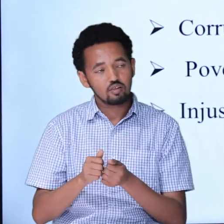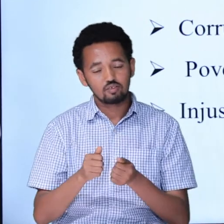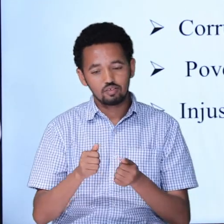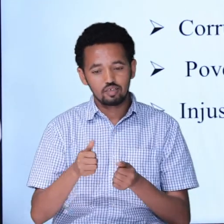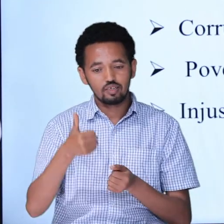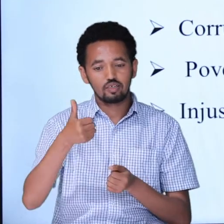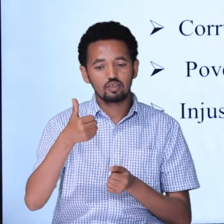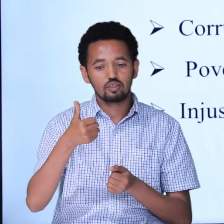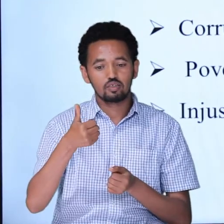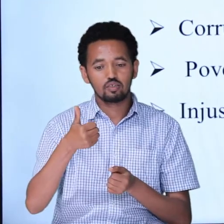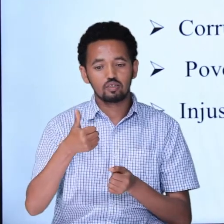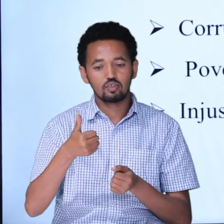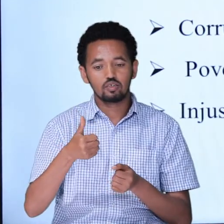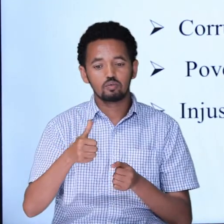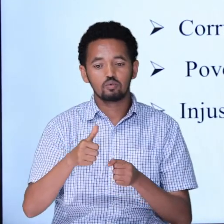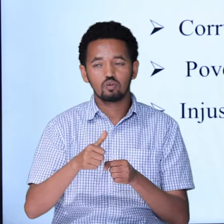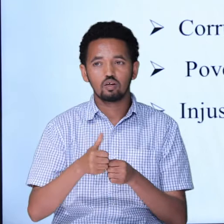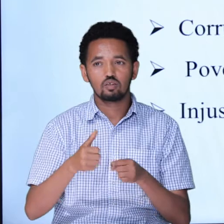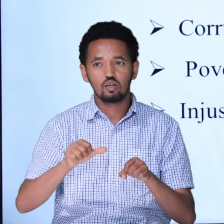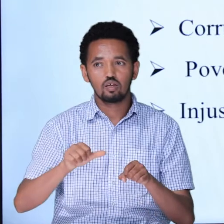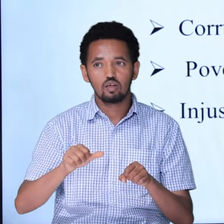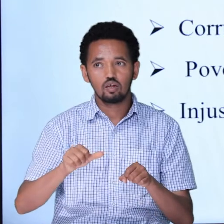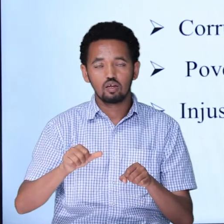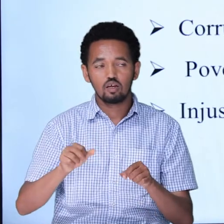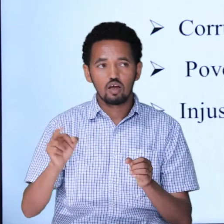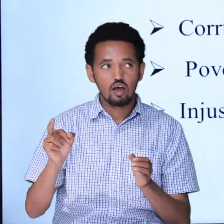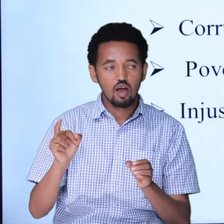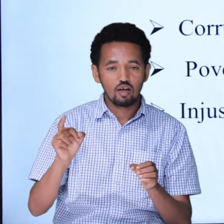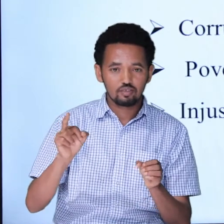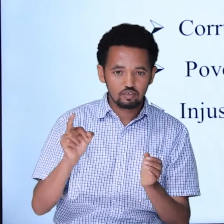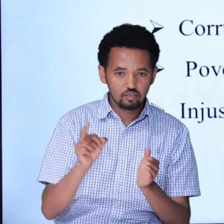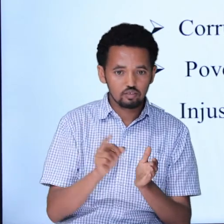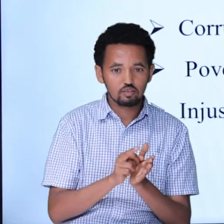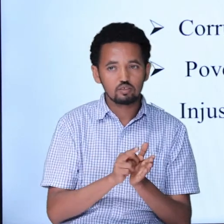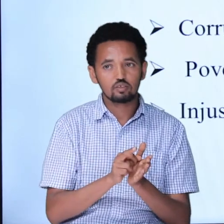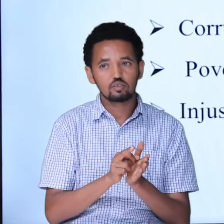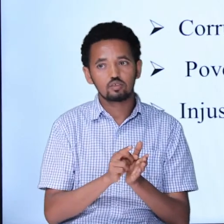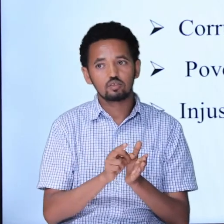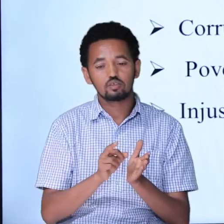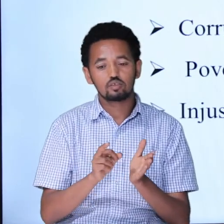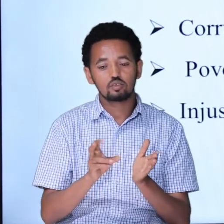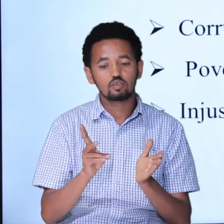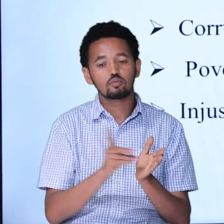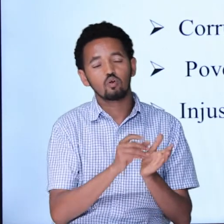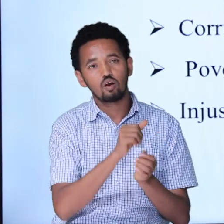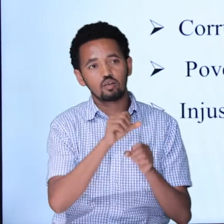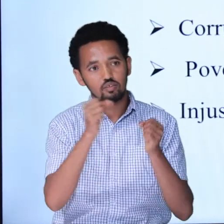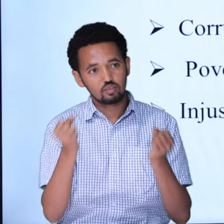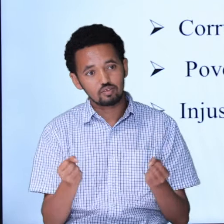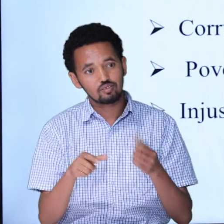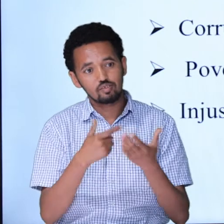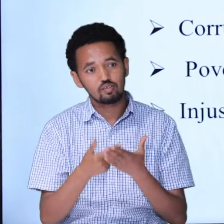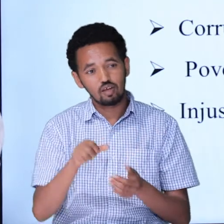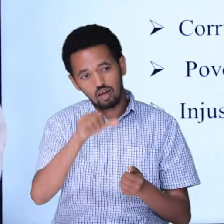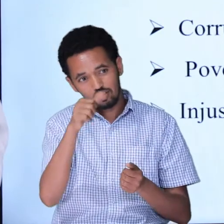governance. Responsible governor as well as undemocratic governance among the African countries. The